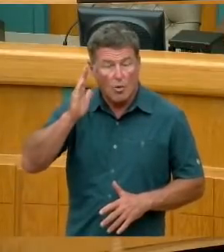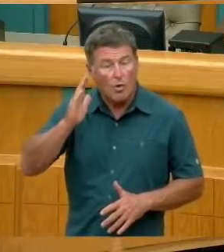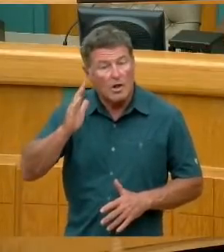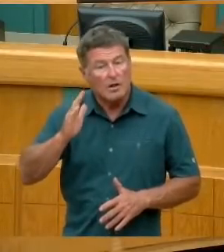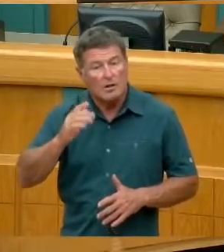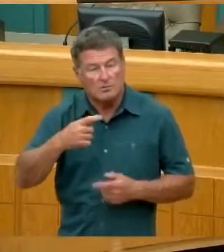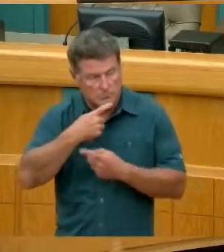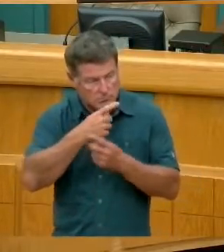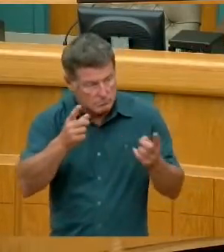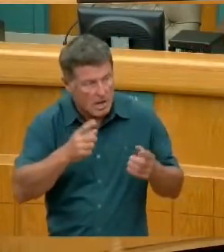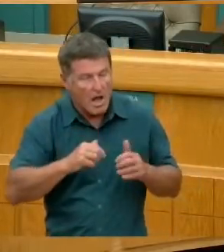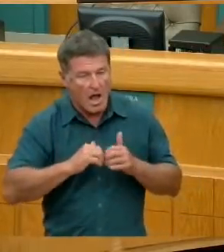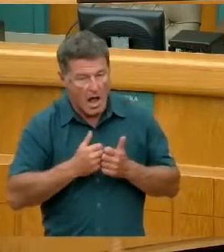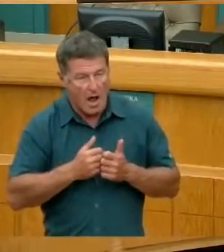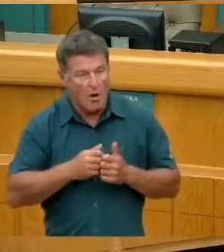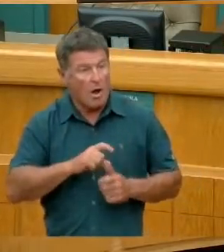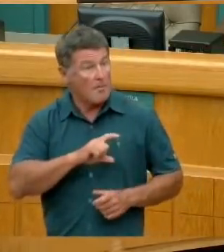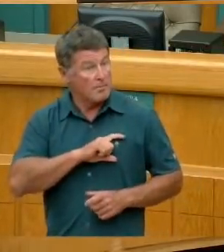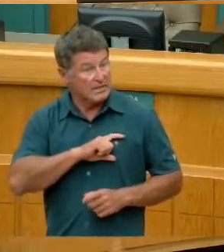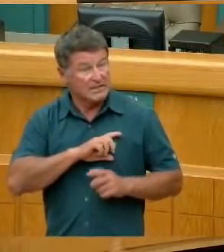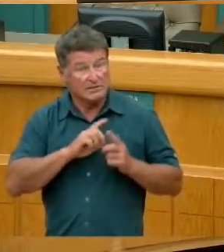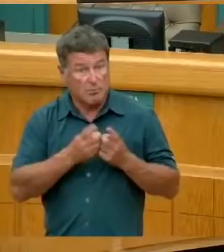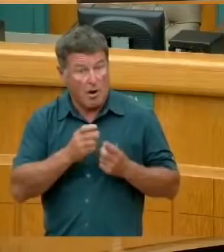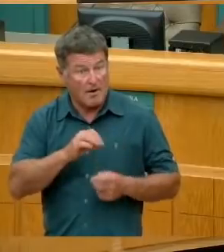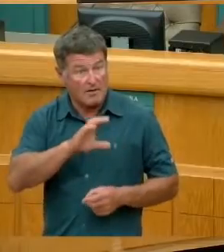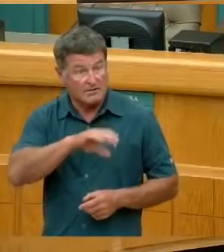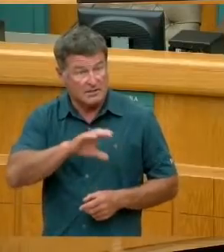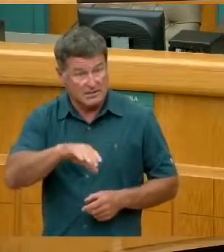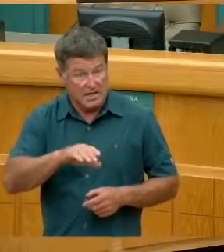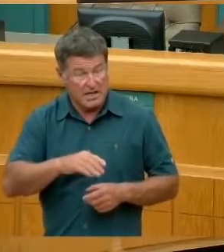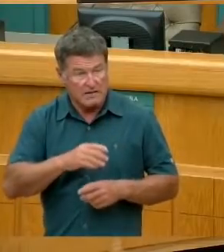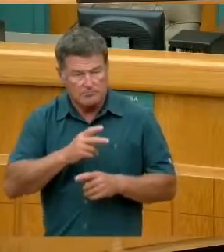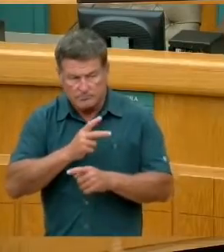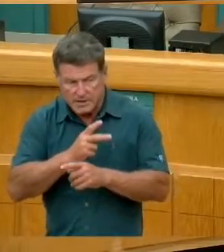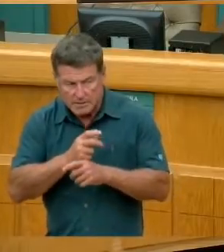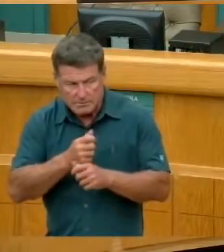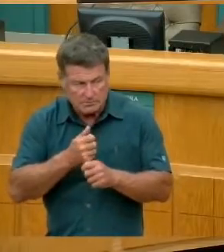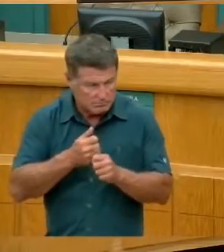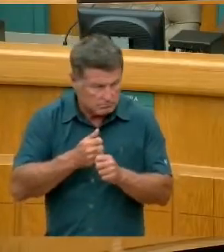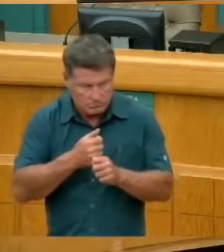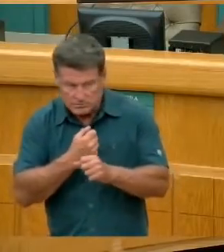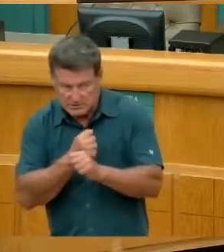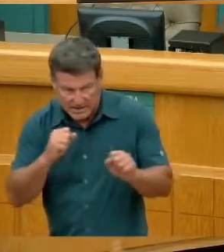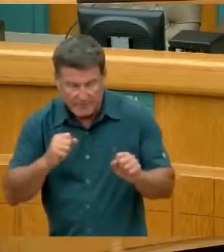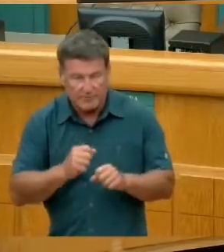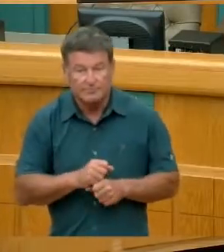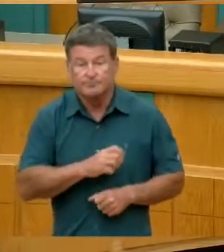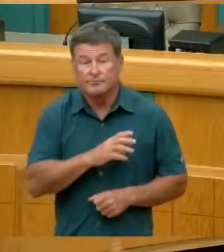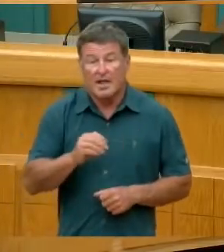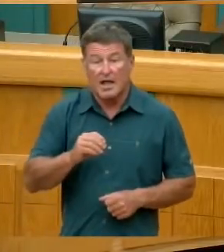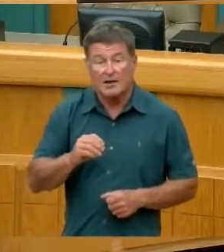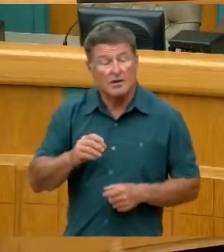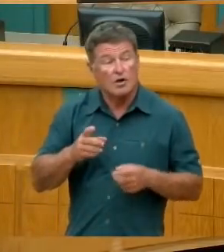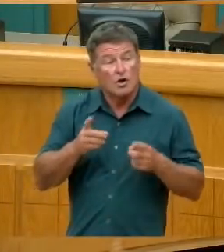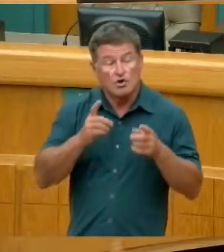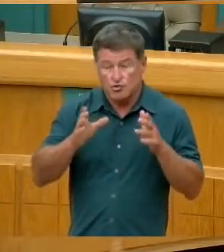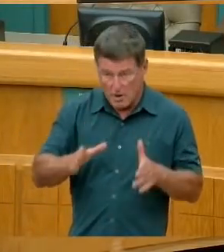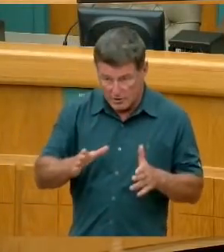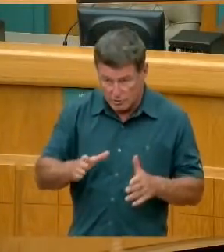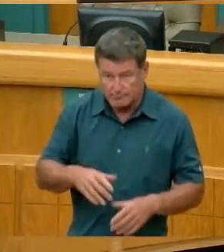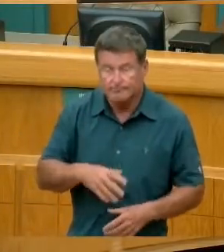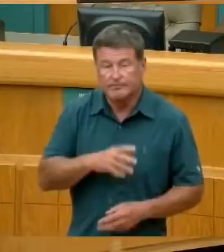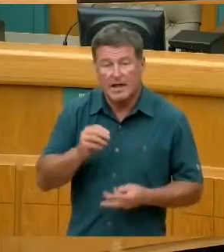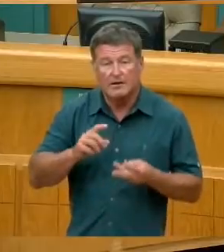perspective on how to stay safe and what the police department's doing. And then Annette Rodriguez, our Public Health Director, will speak. And then we do have Nueces County Judge